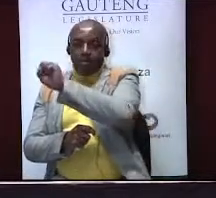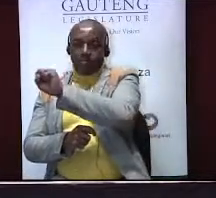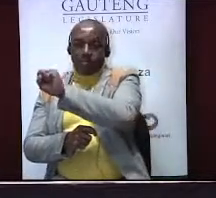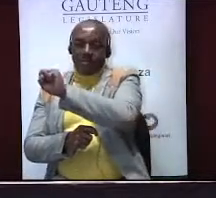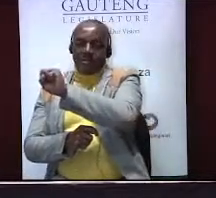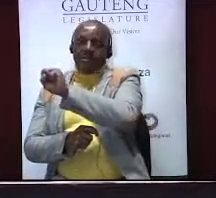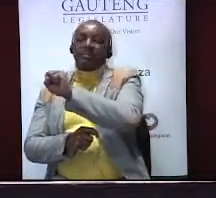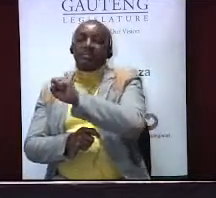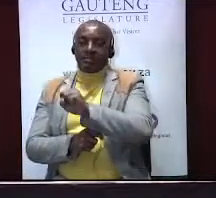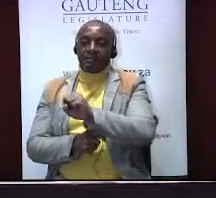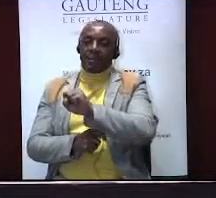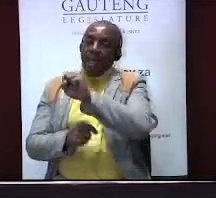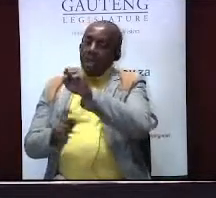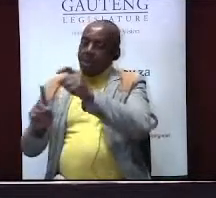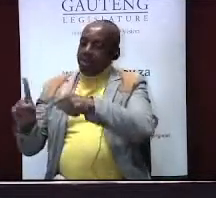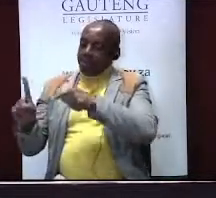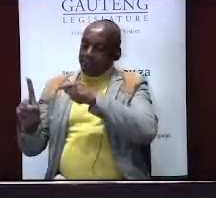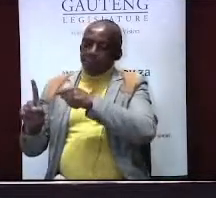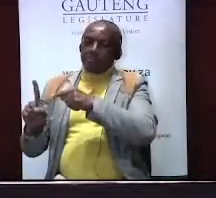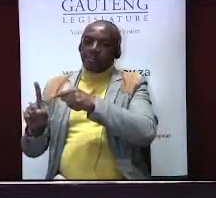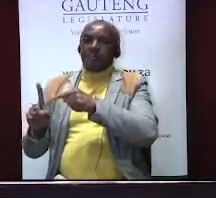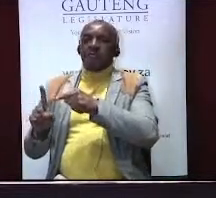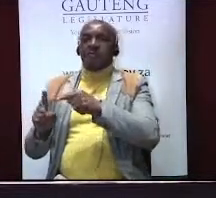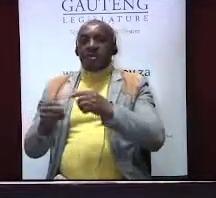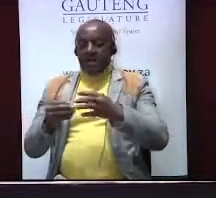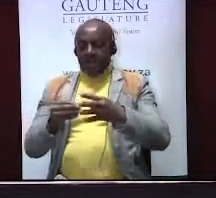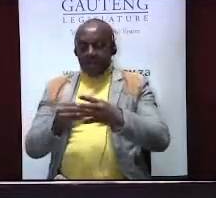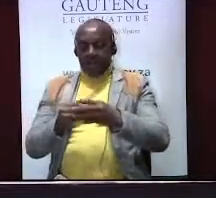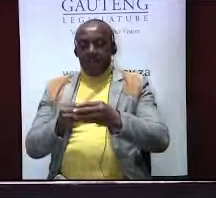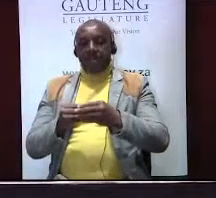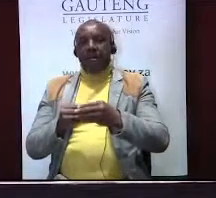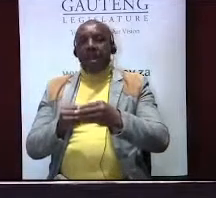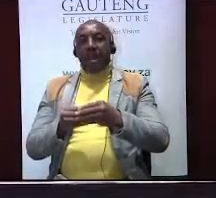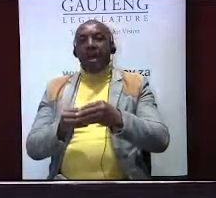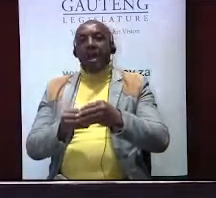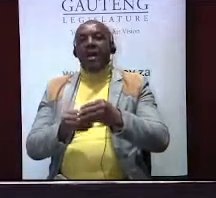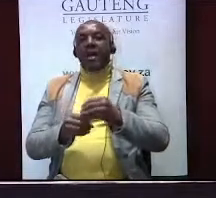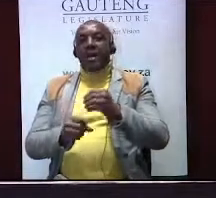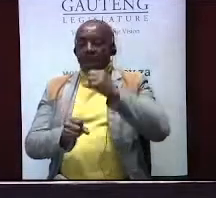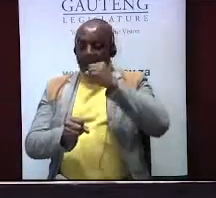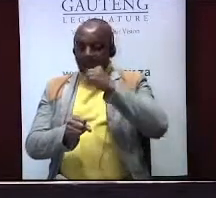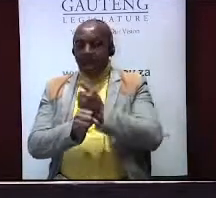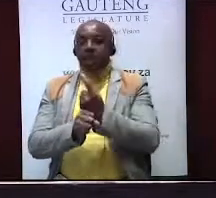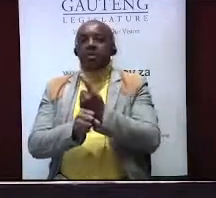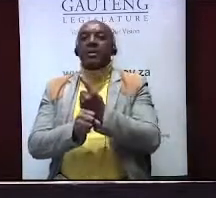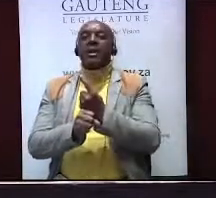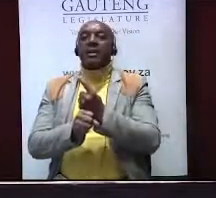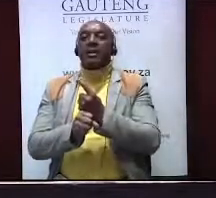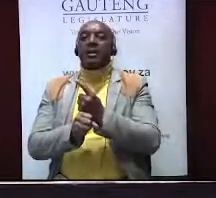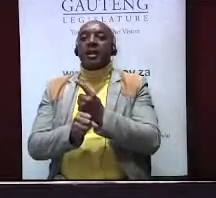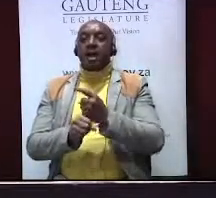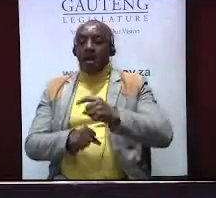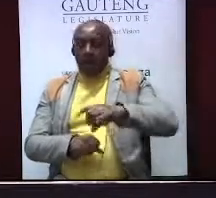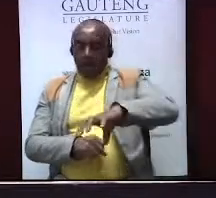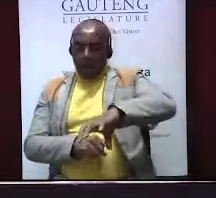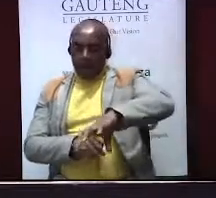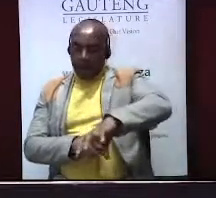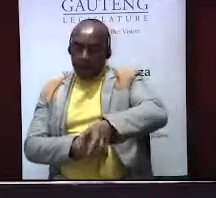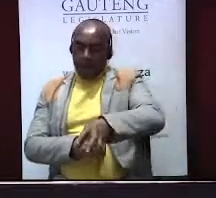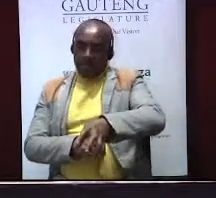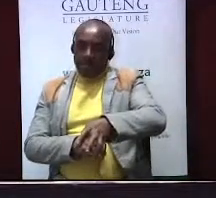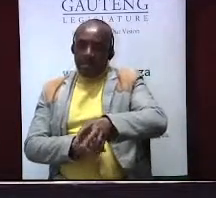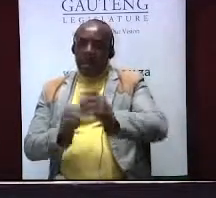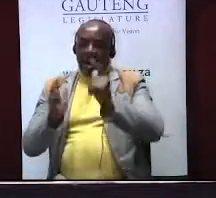Apostle Hobbs is a member of the Gauteng Provincial Legislature Interfaith Sector